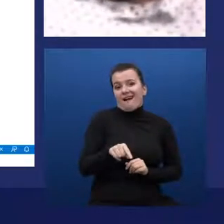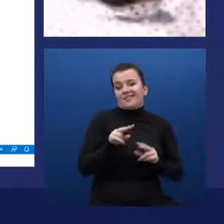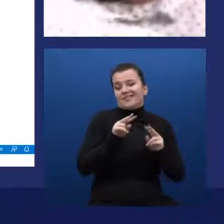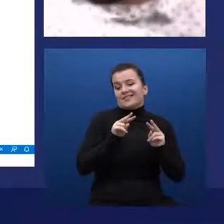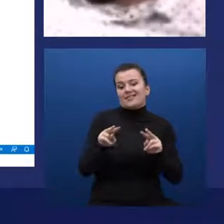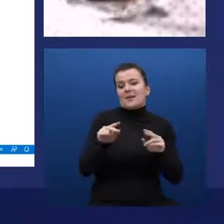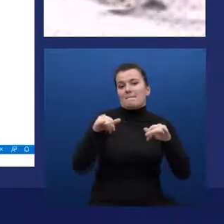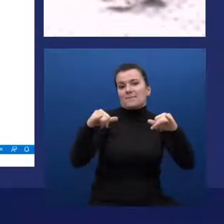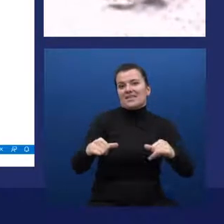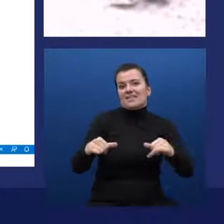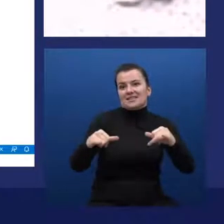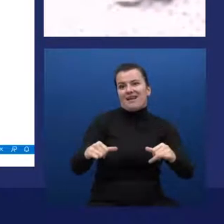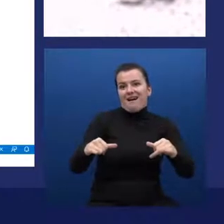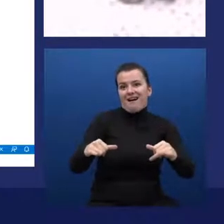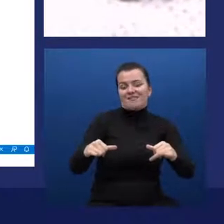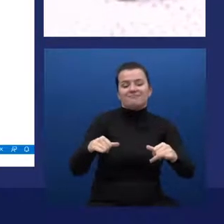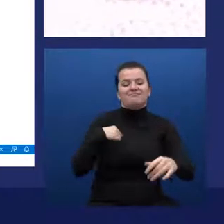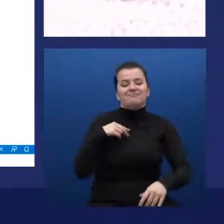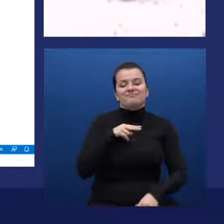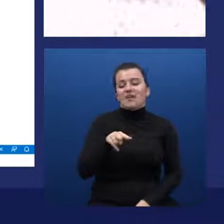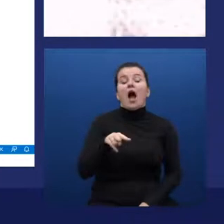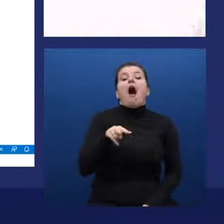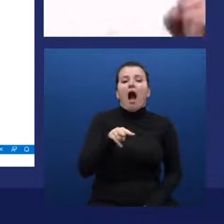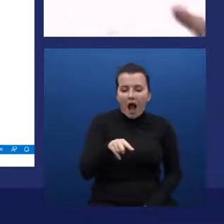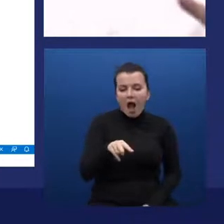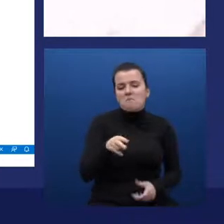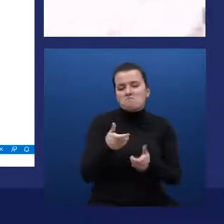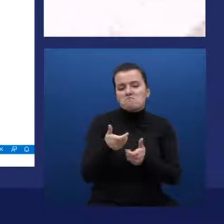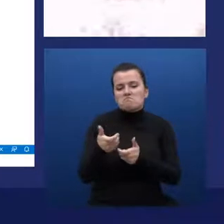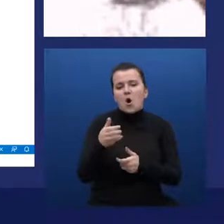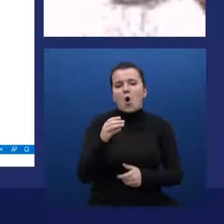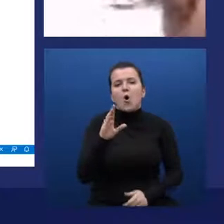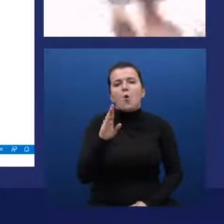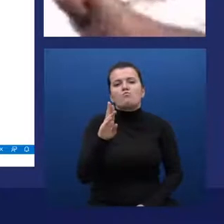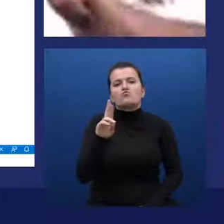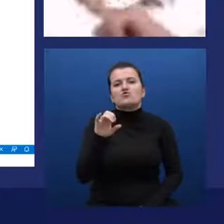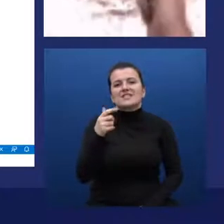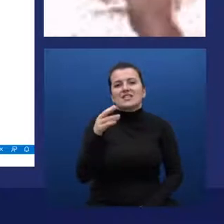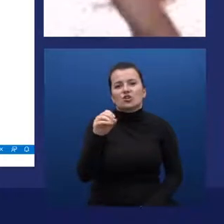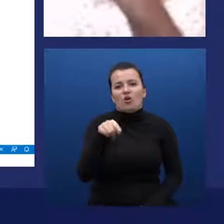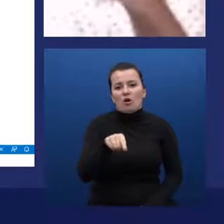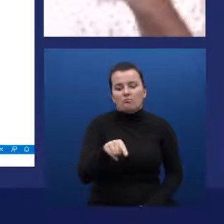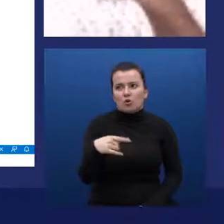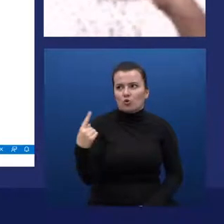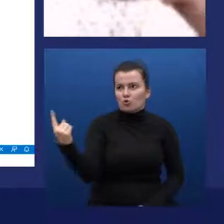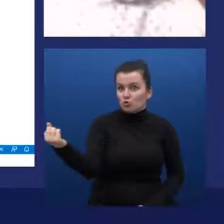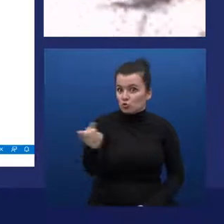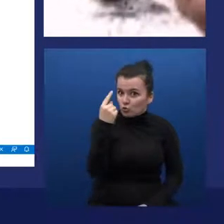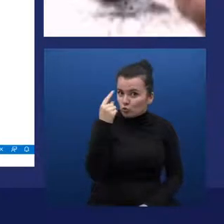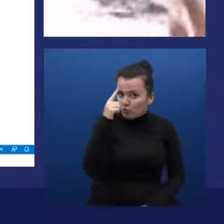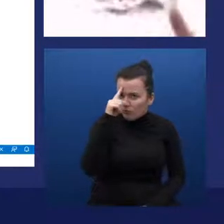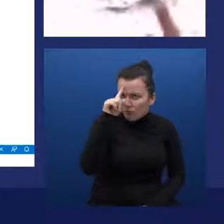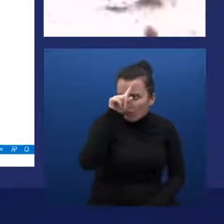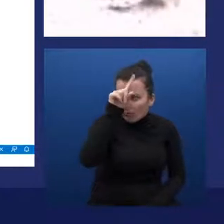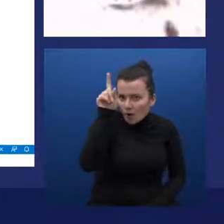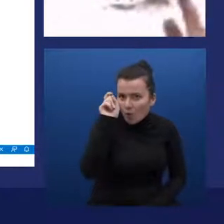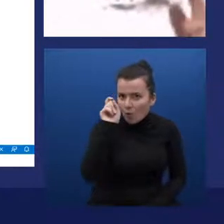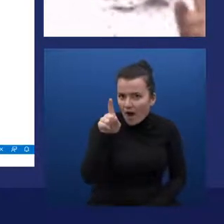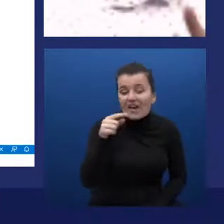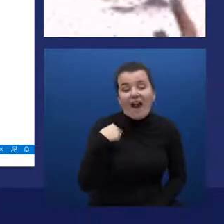it thinks it's a burrito. And you're probably wondering why. And I'm going to show you